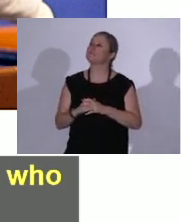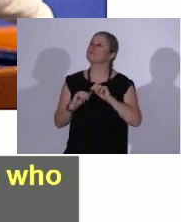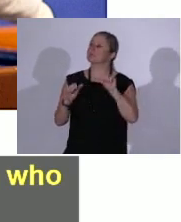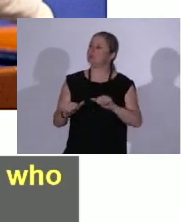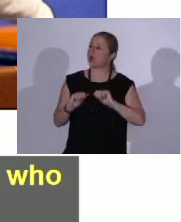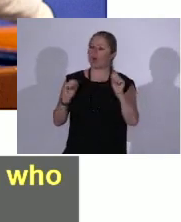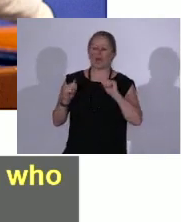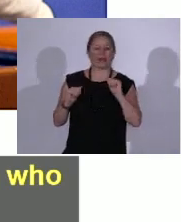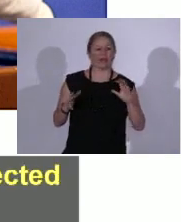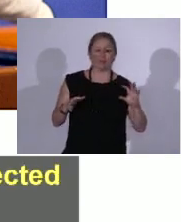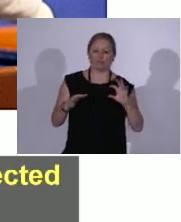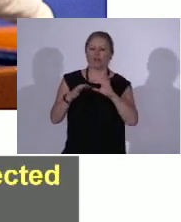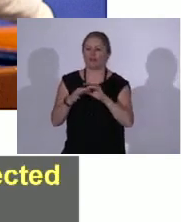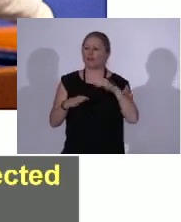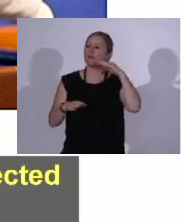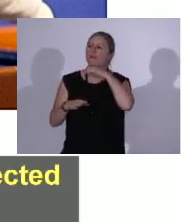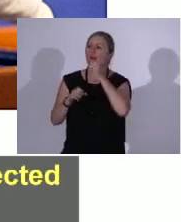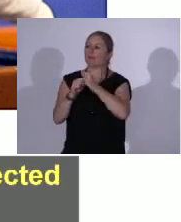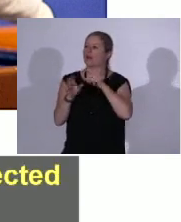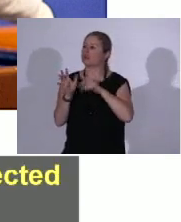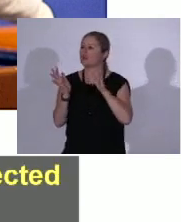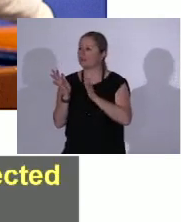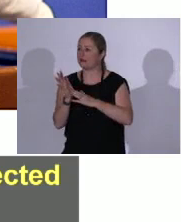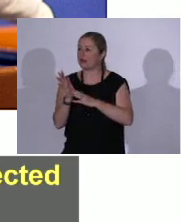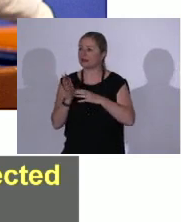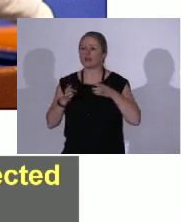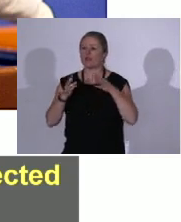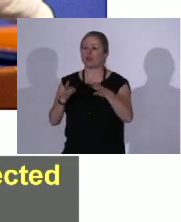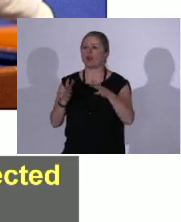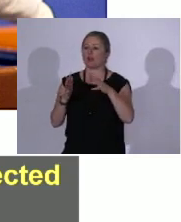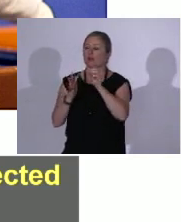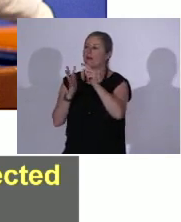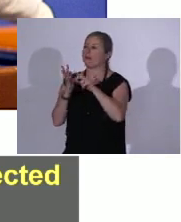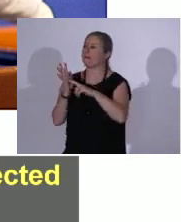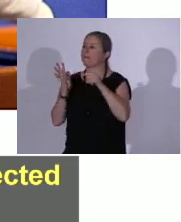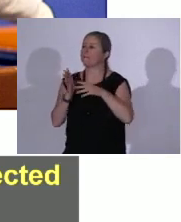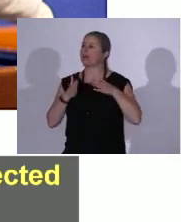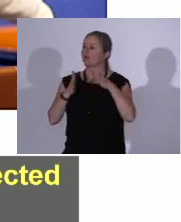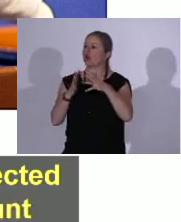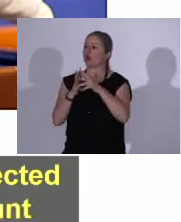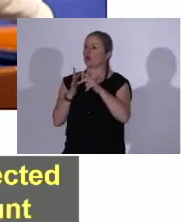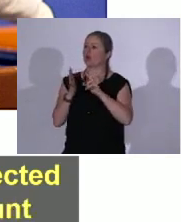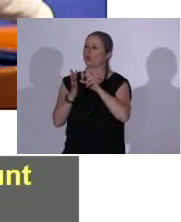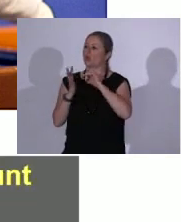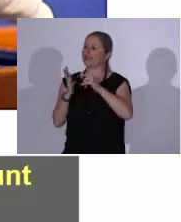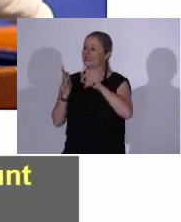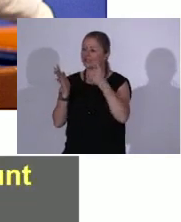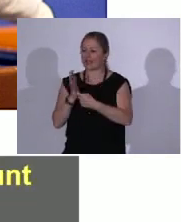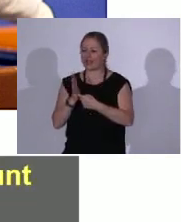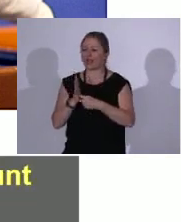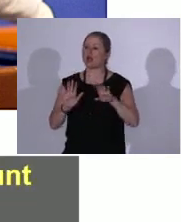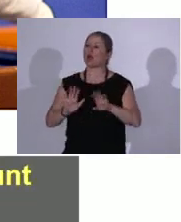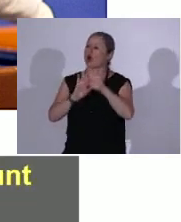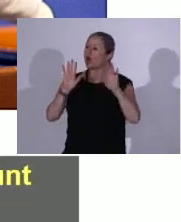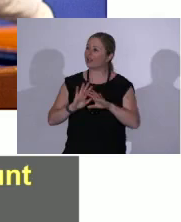local gymnastics club, Melbourne Gymnastics Centre on Punt Road in Windsor. And in the school holidays, we would run a kinder gym program that